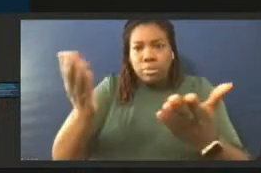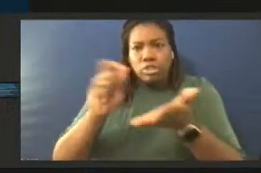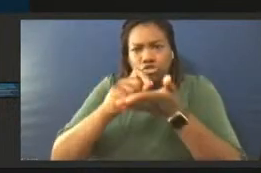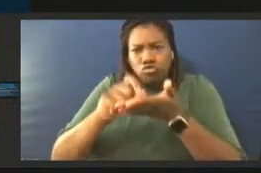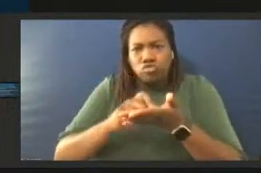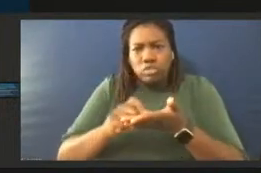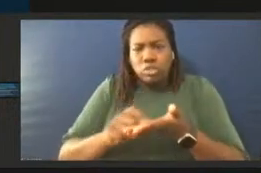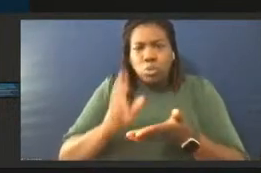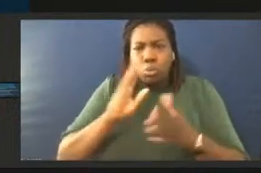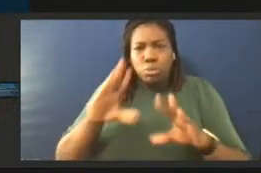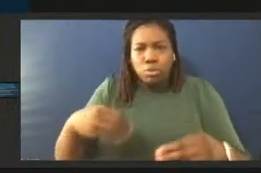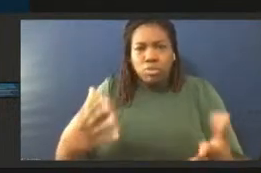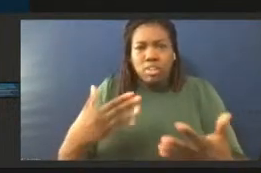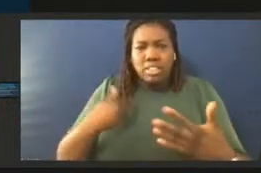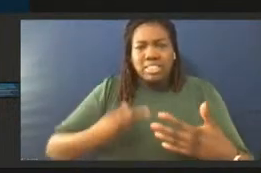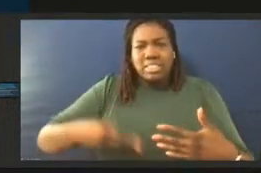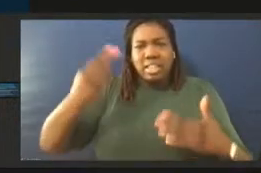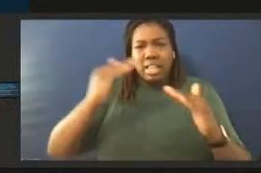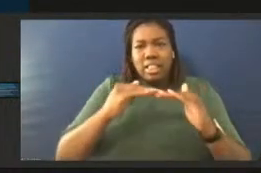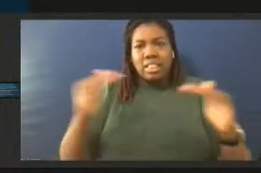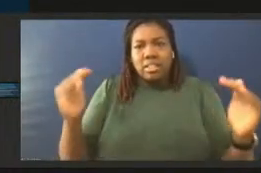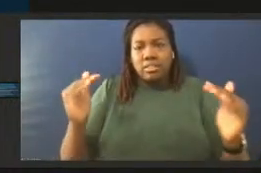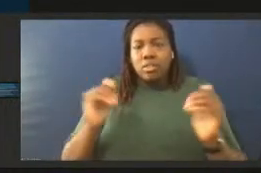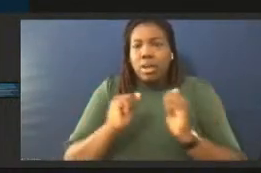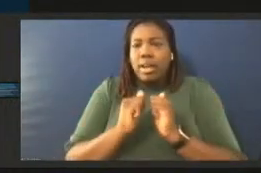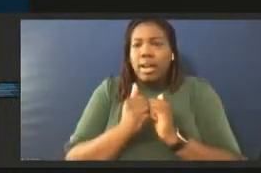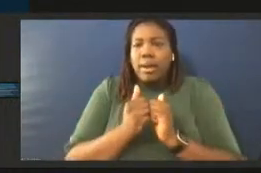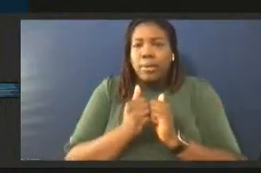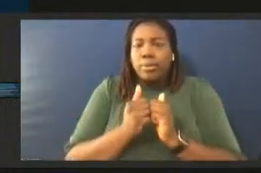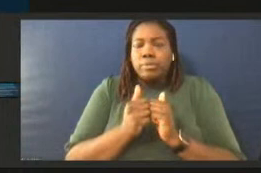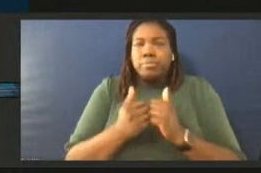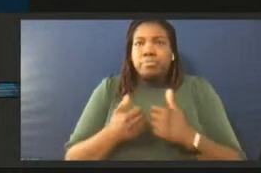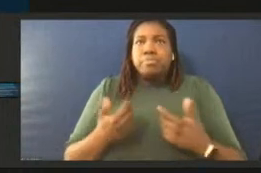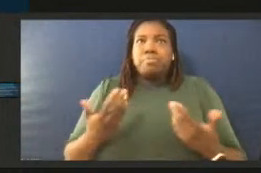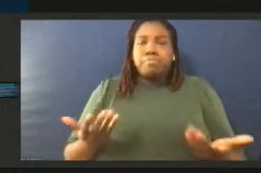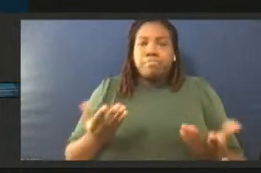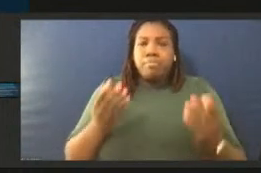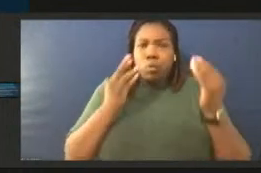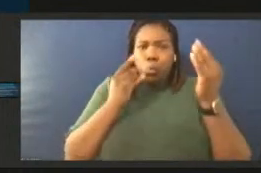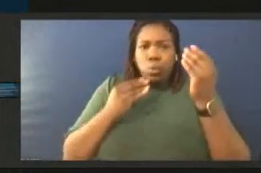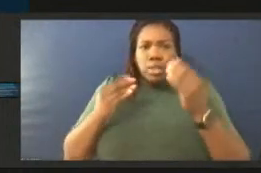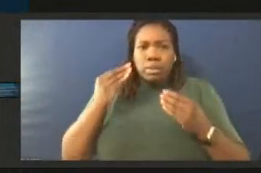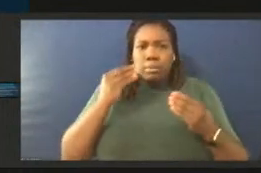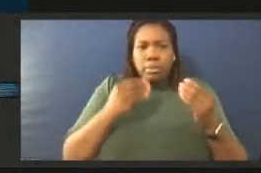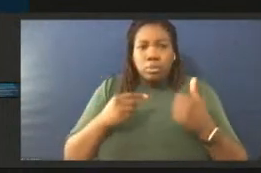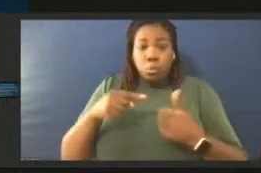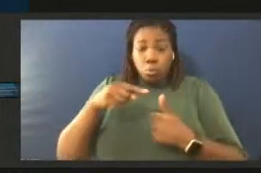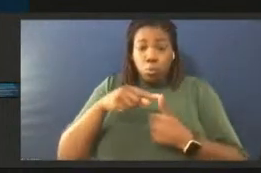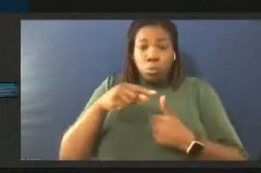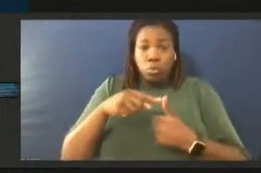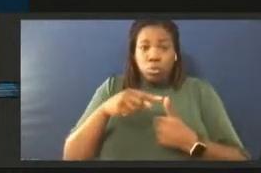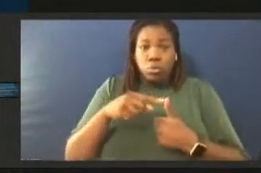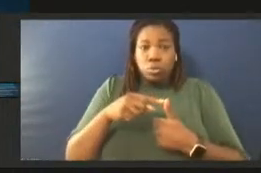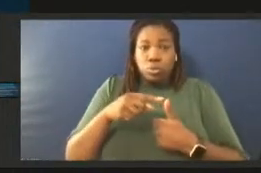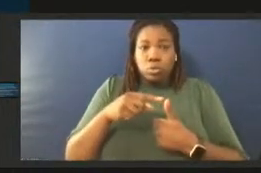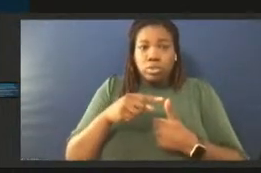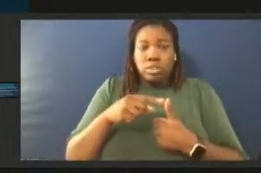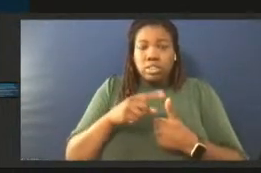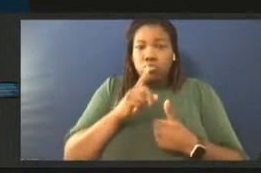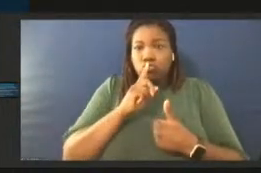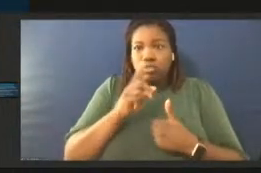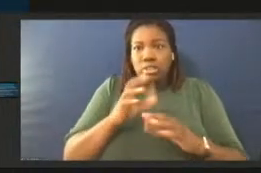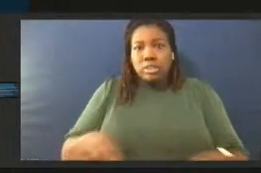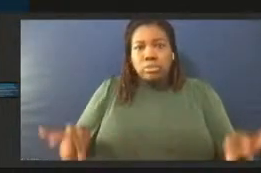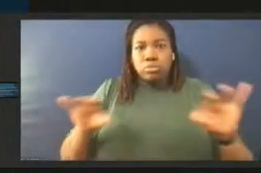high level share with you how we're thinking about this. Number one, it is important to